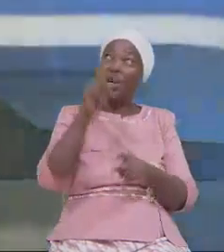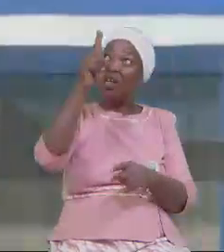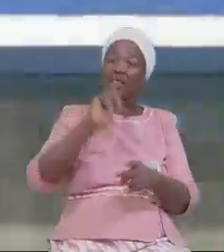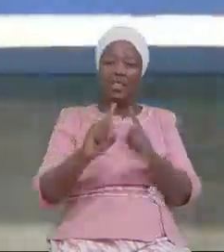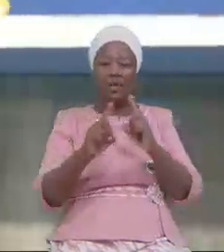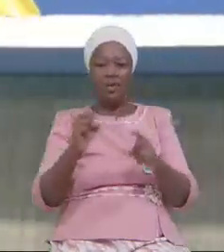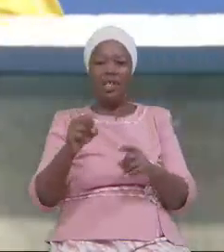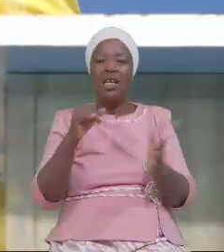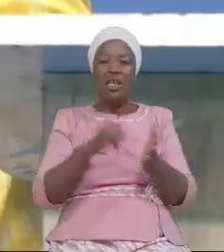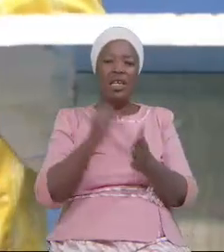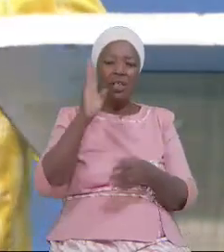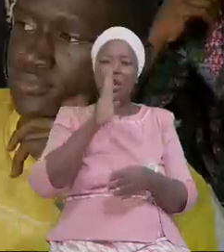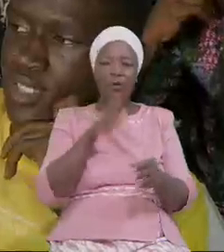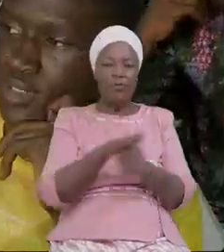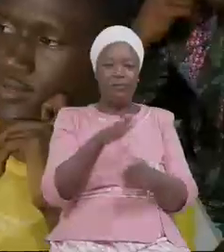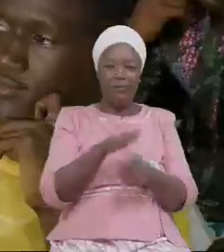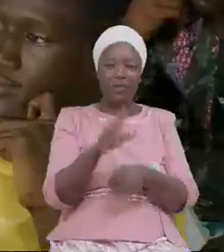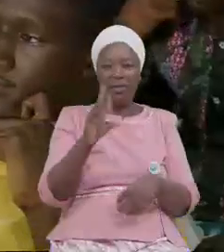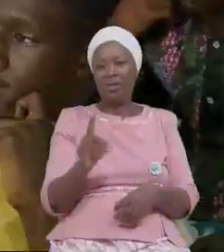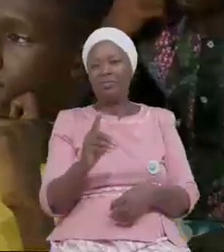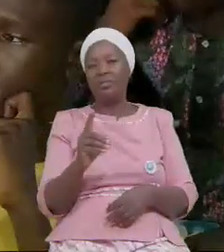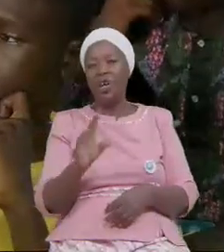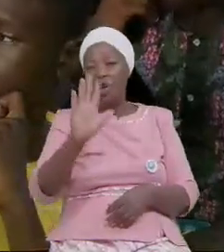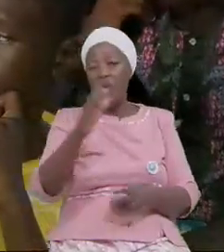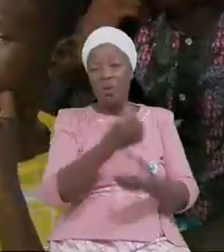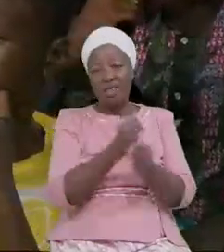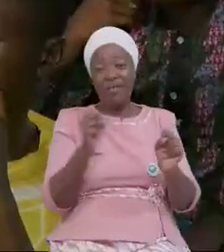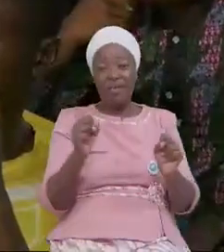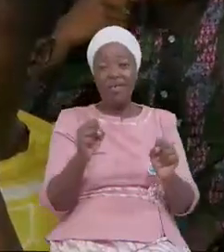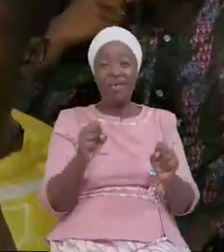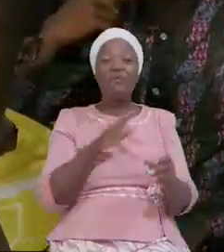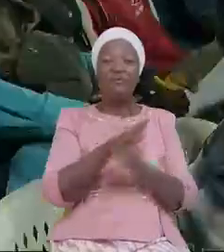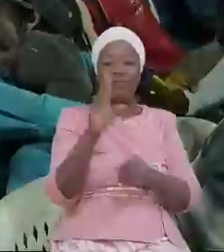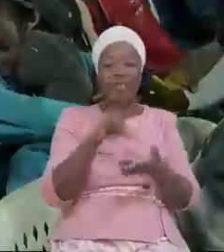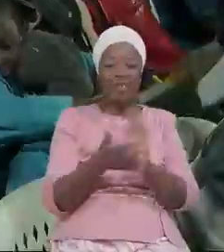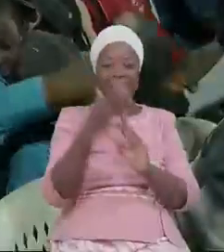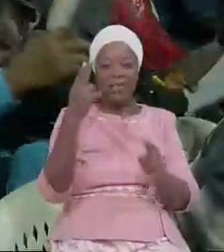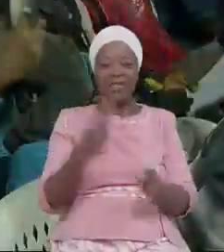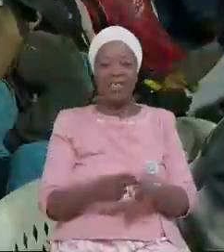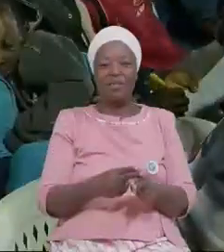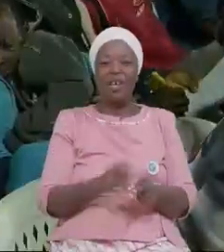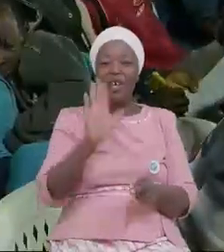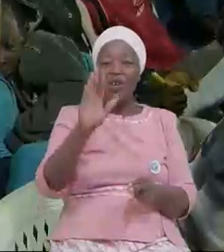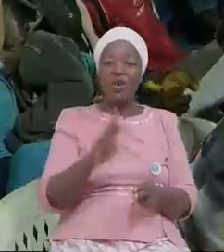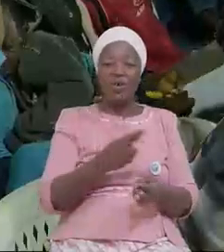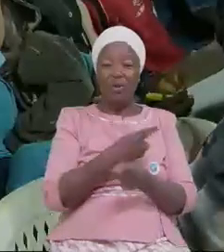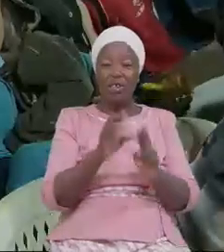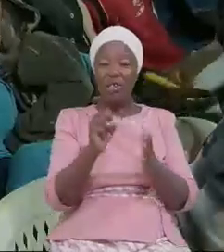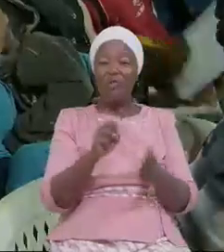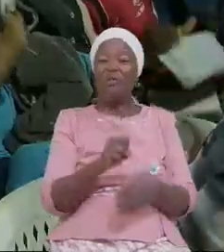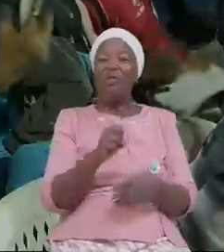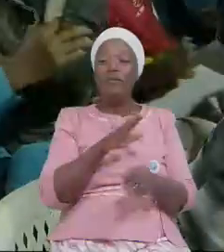will be fulfilled. Your salvation fulfilled. Your redemption